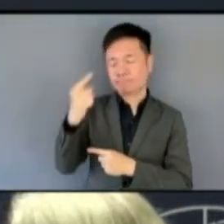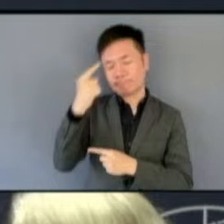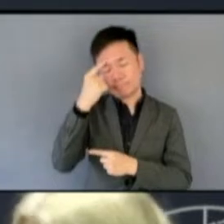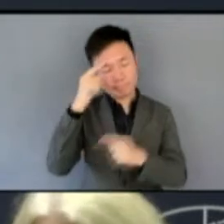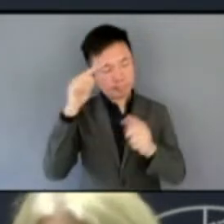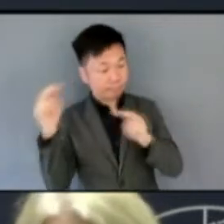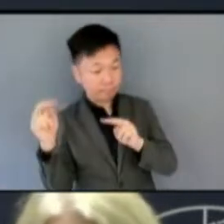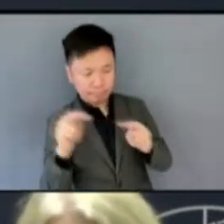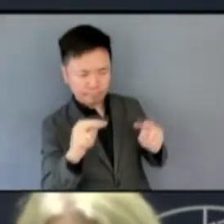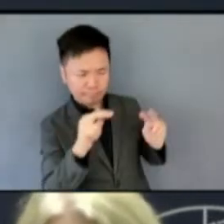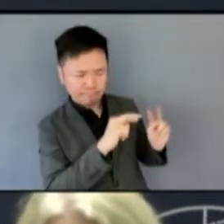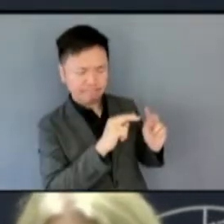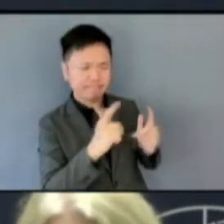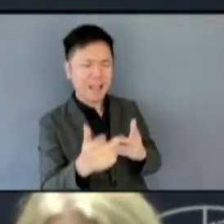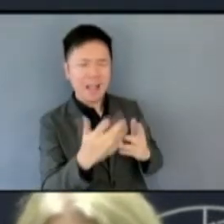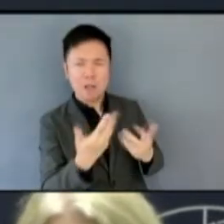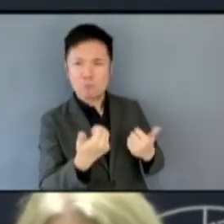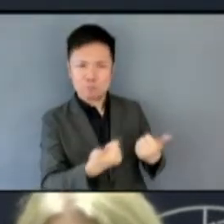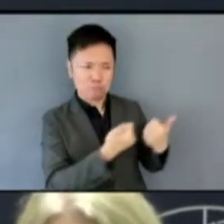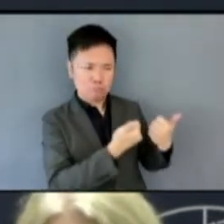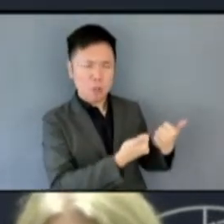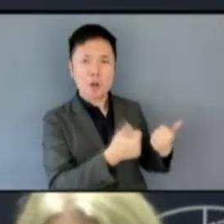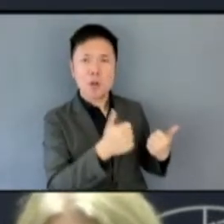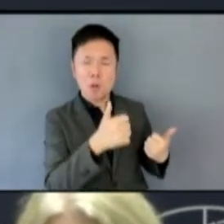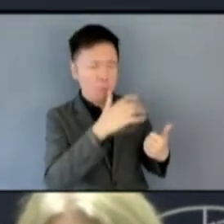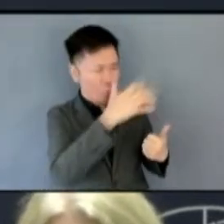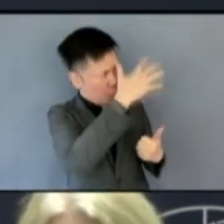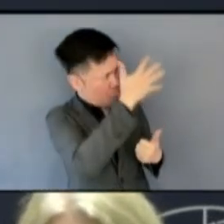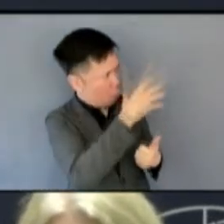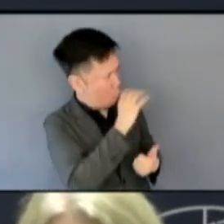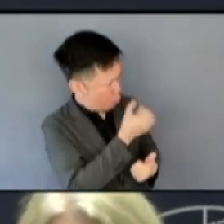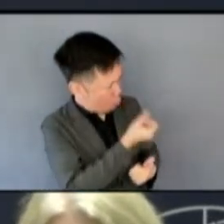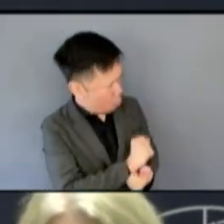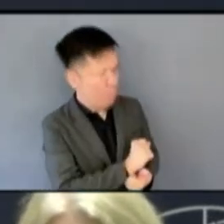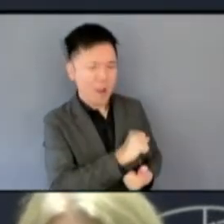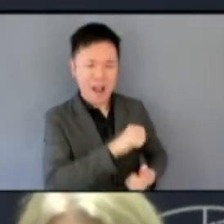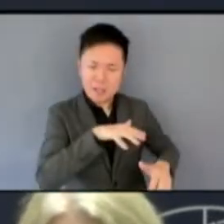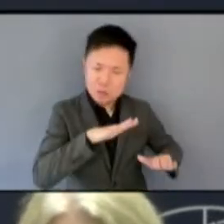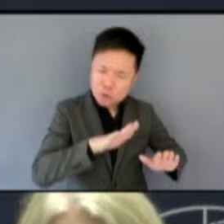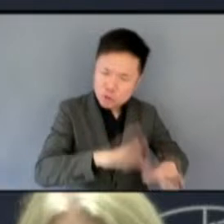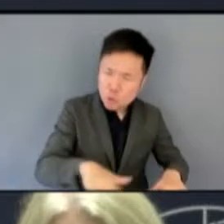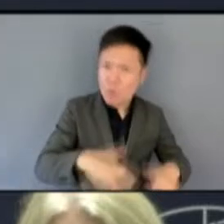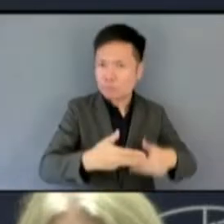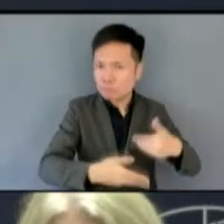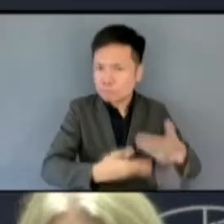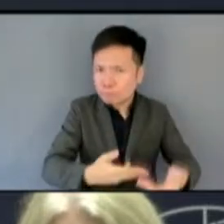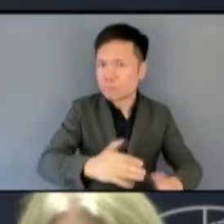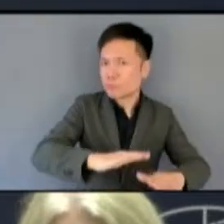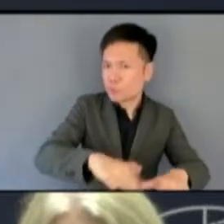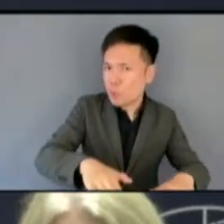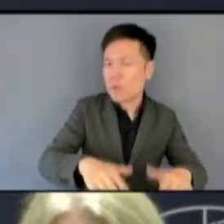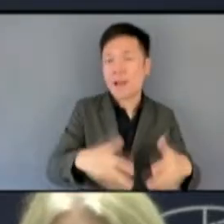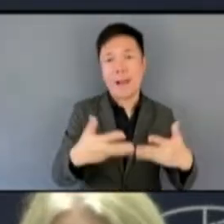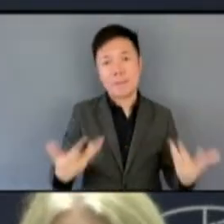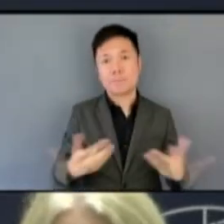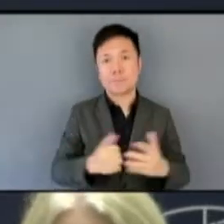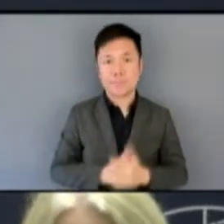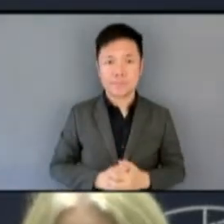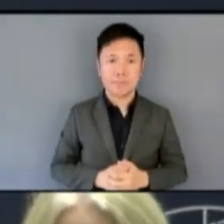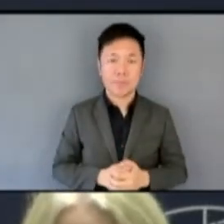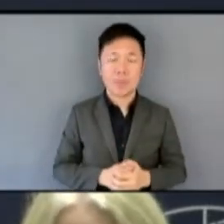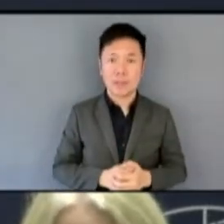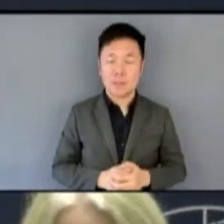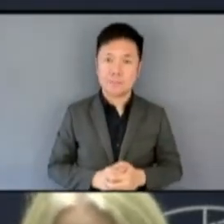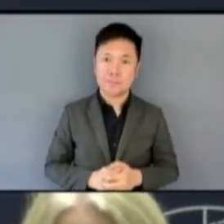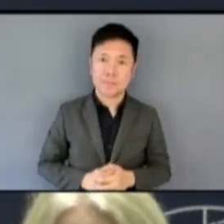healthy relationships that exist between grandparents and grandchildren. And actually what we find is a bit like what I had been alluding to a